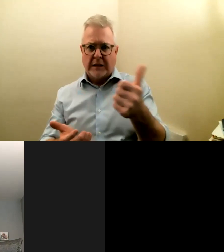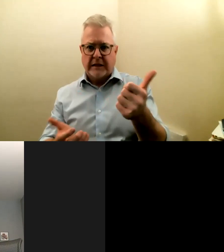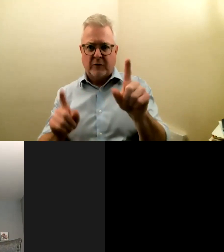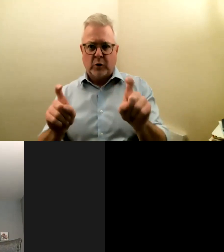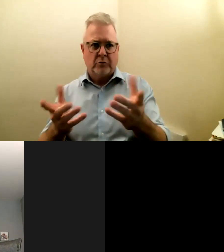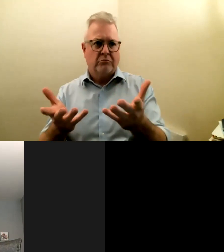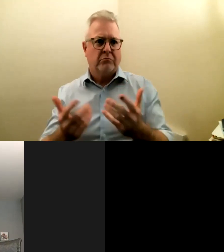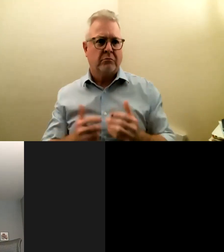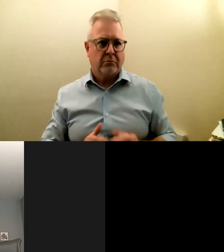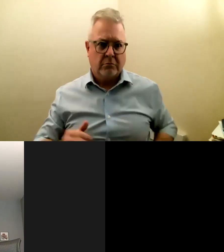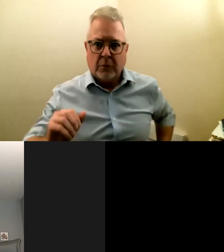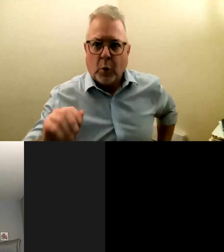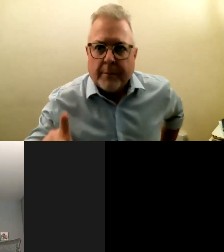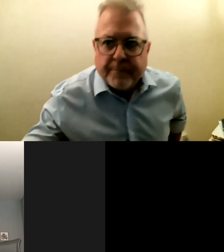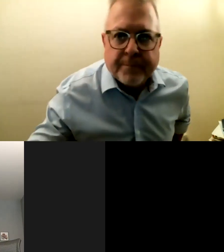Okay.